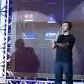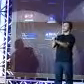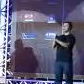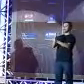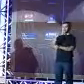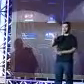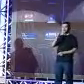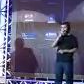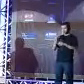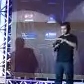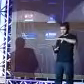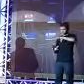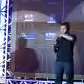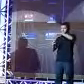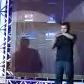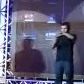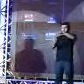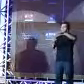man.